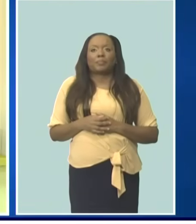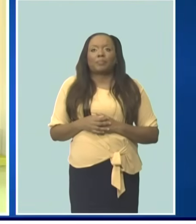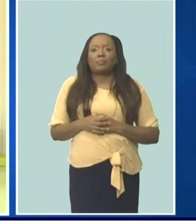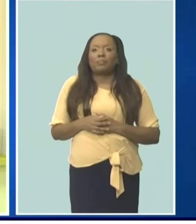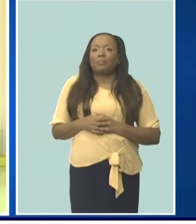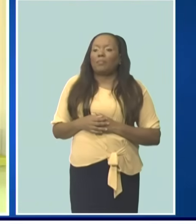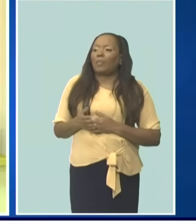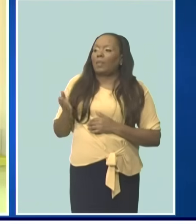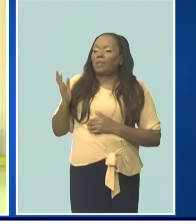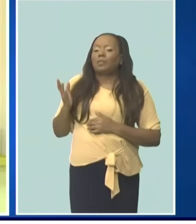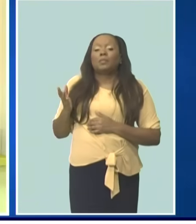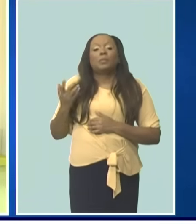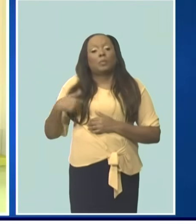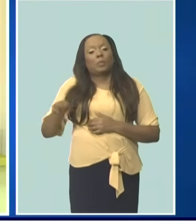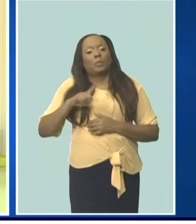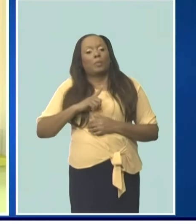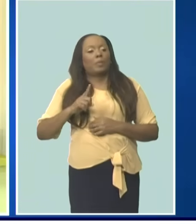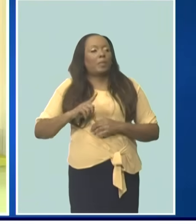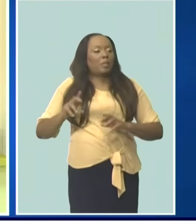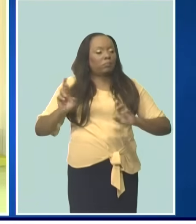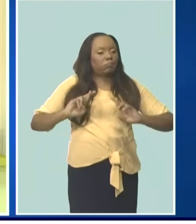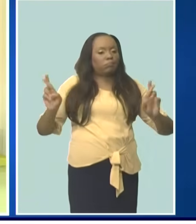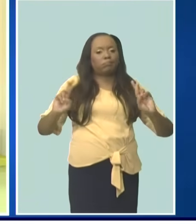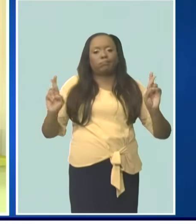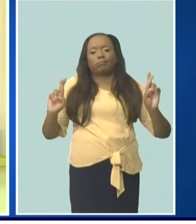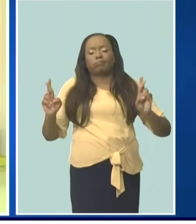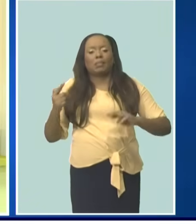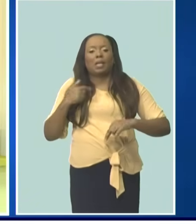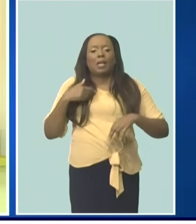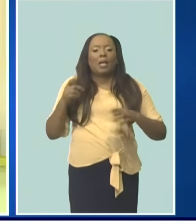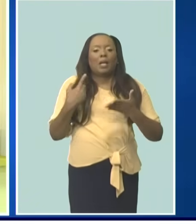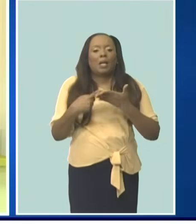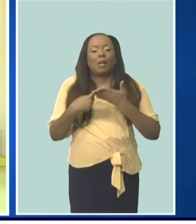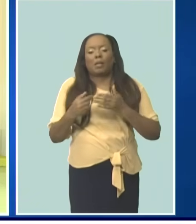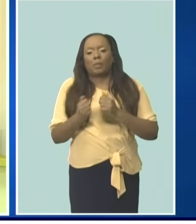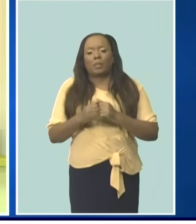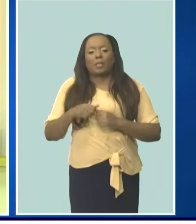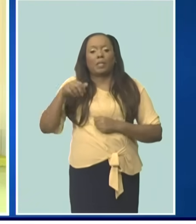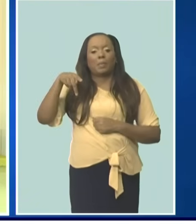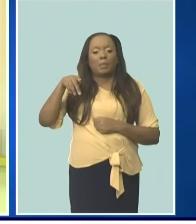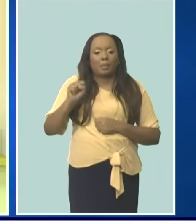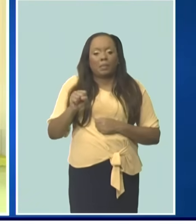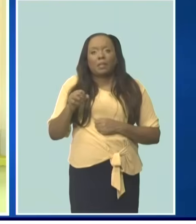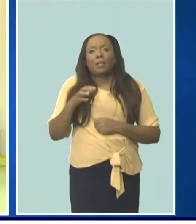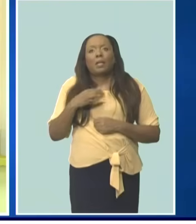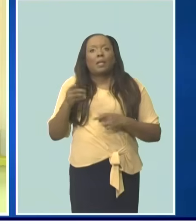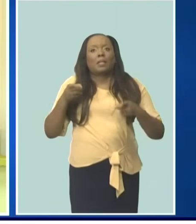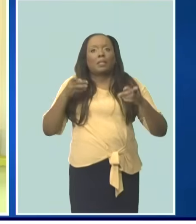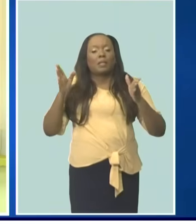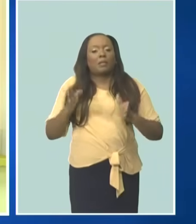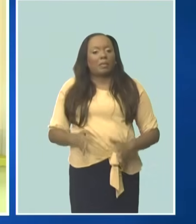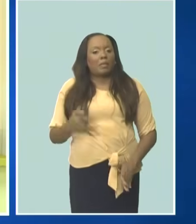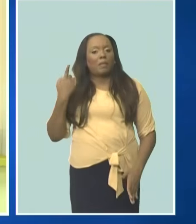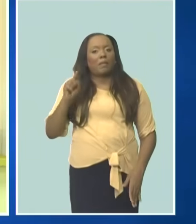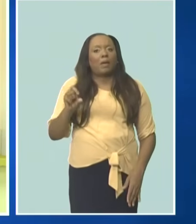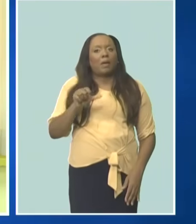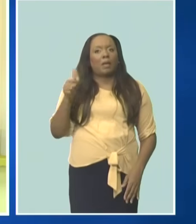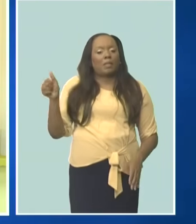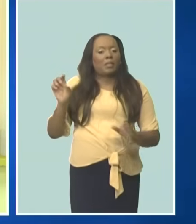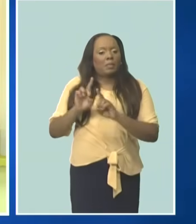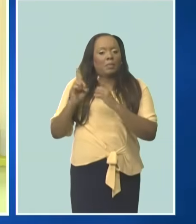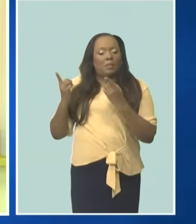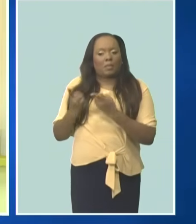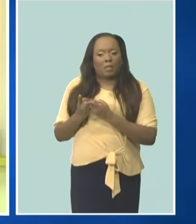ready. I've had some discussion with the permanent secretary and the director of the Education Technical Management Unit, and they